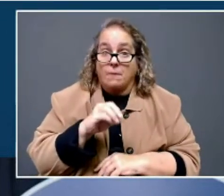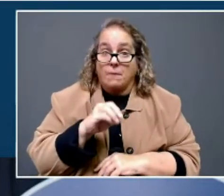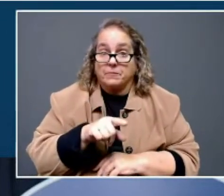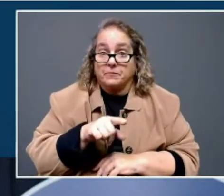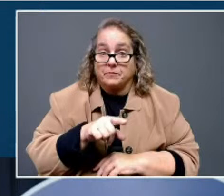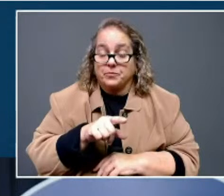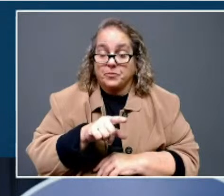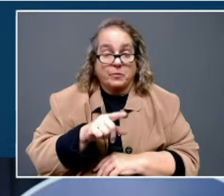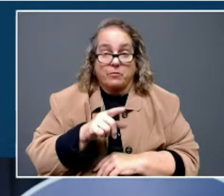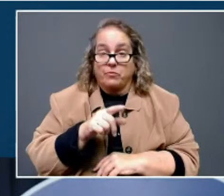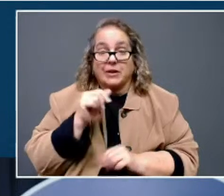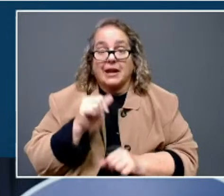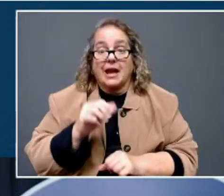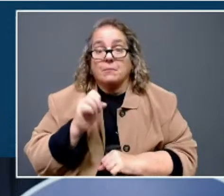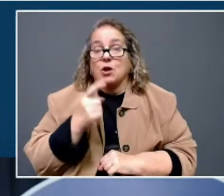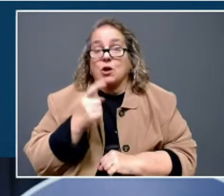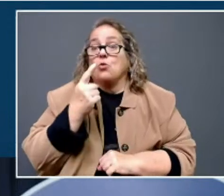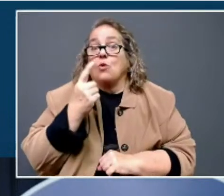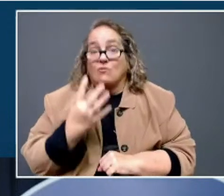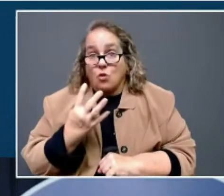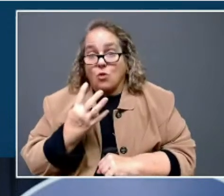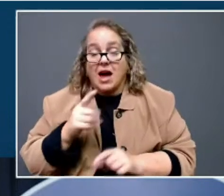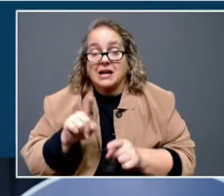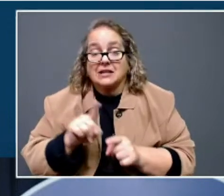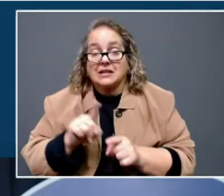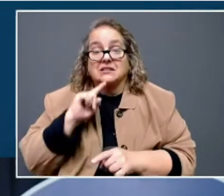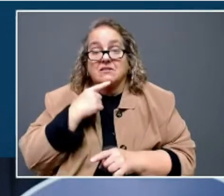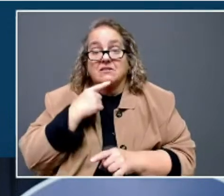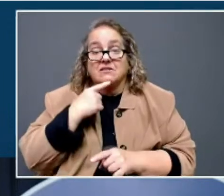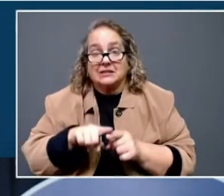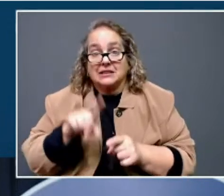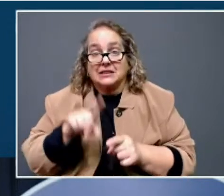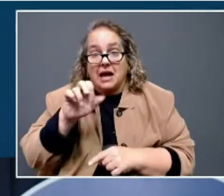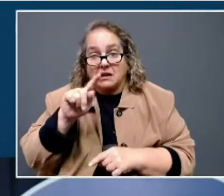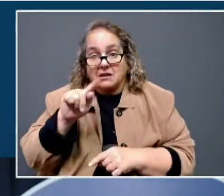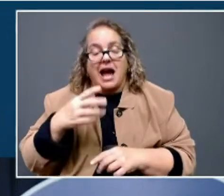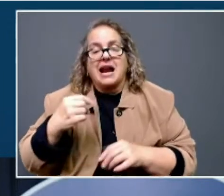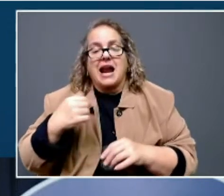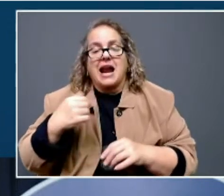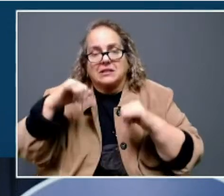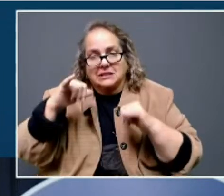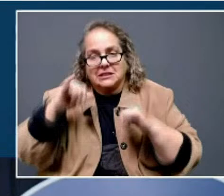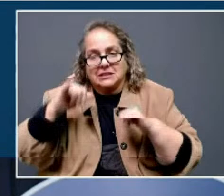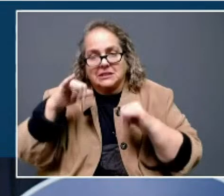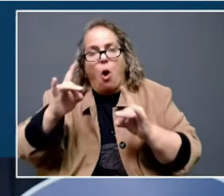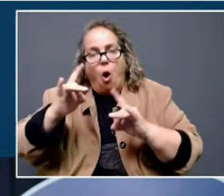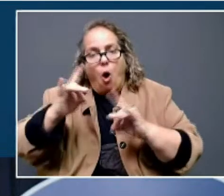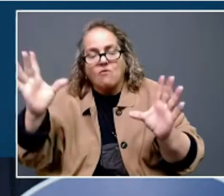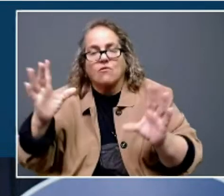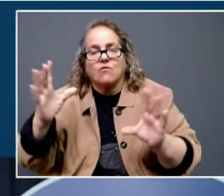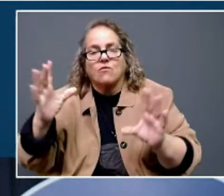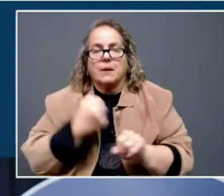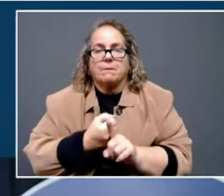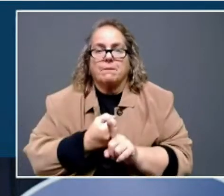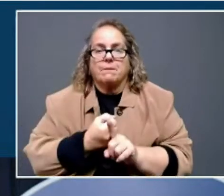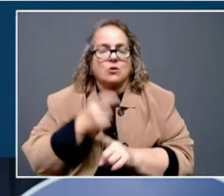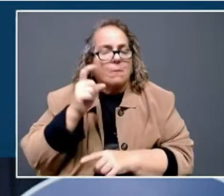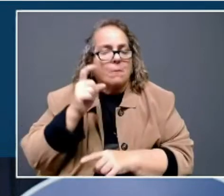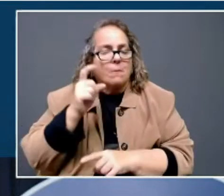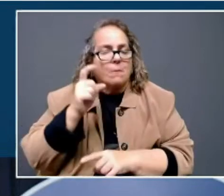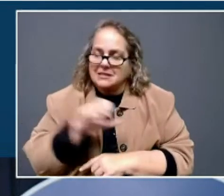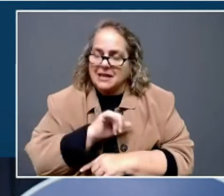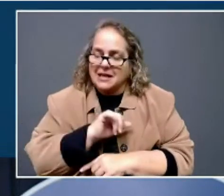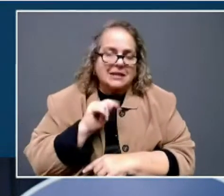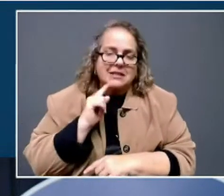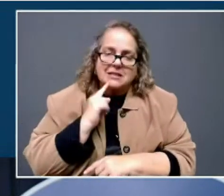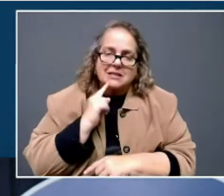as severe as Delta and have the same harmful impacts. So we have to take it seriously.